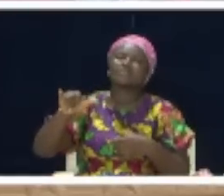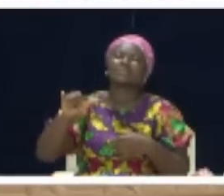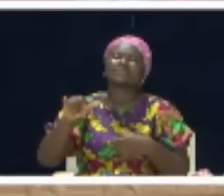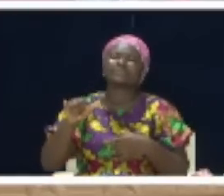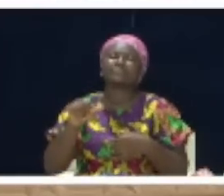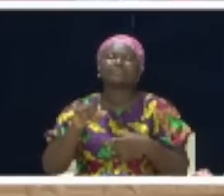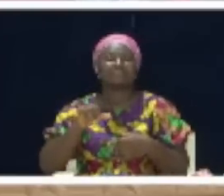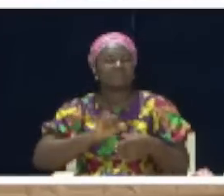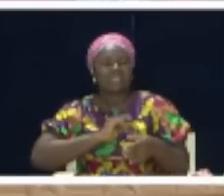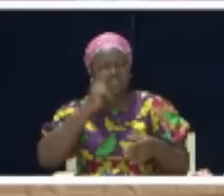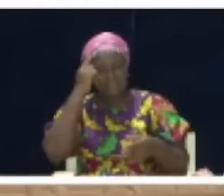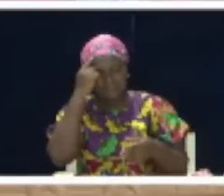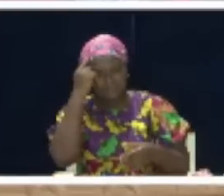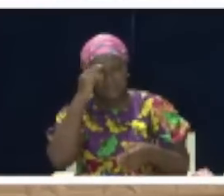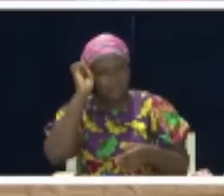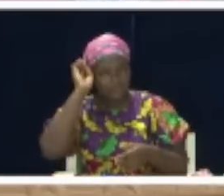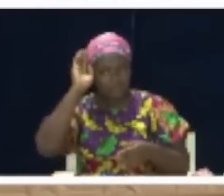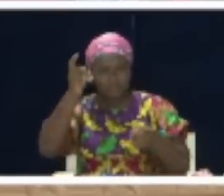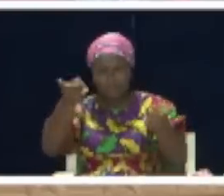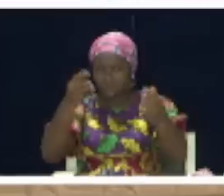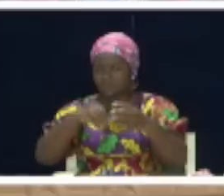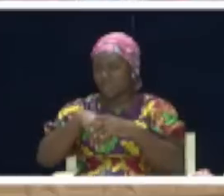I thought he would come out,